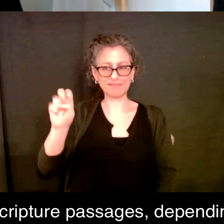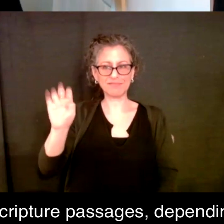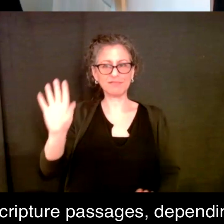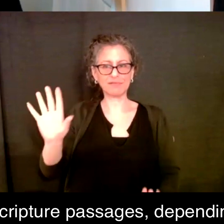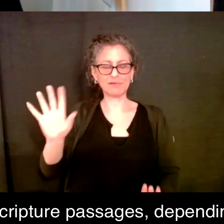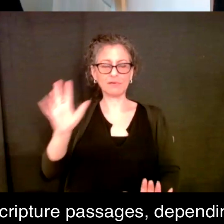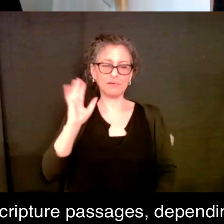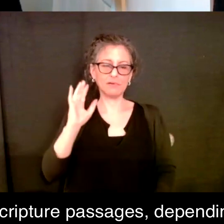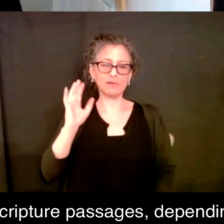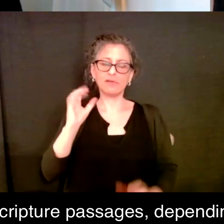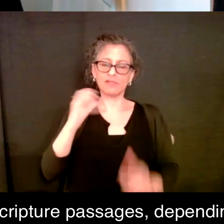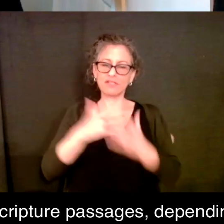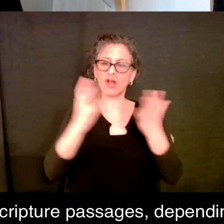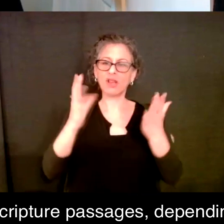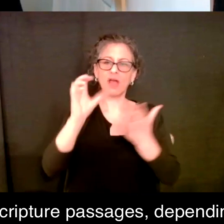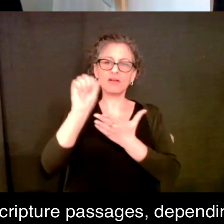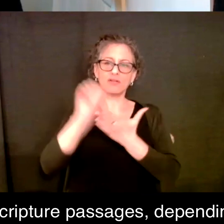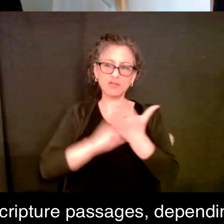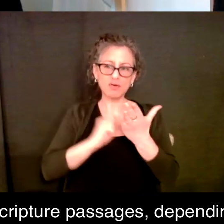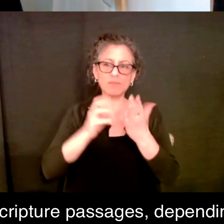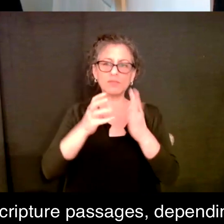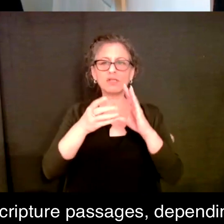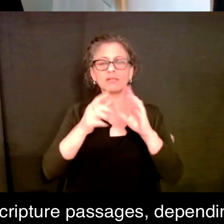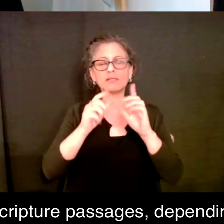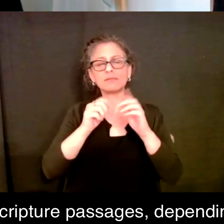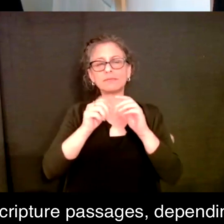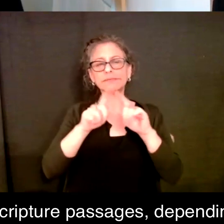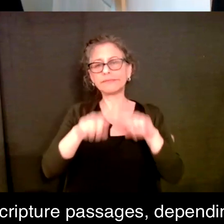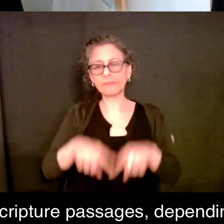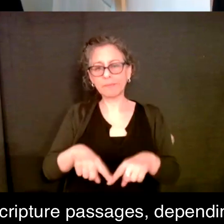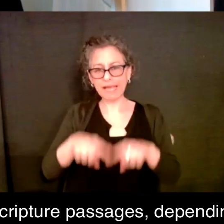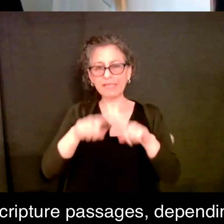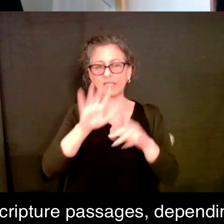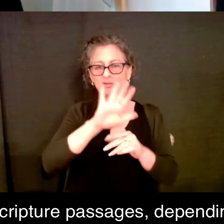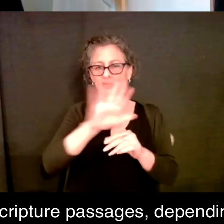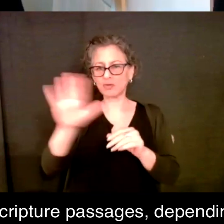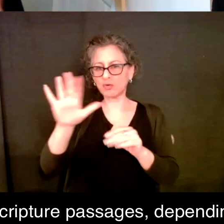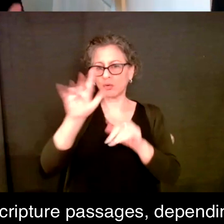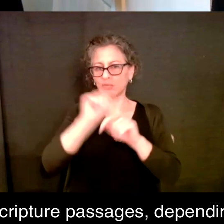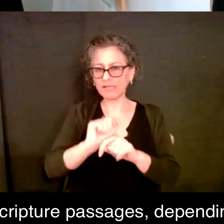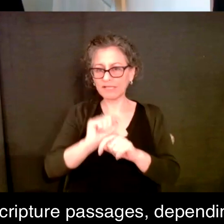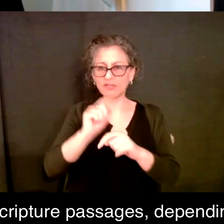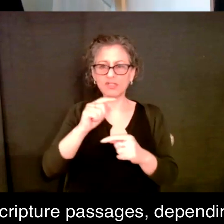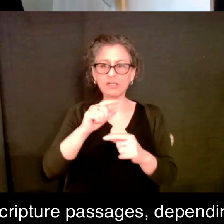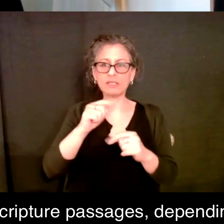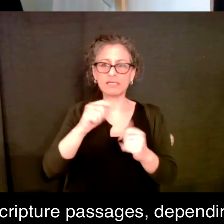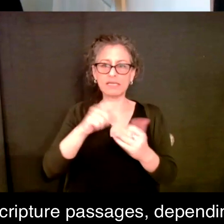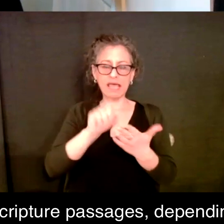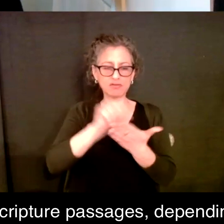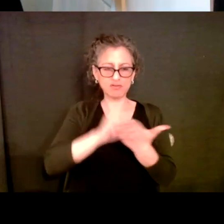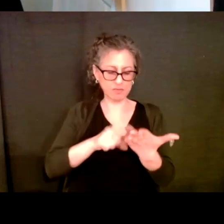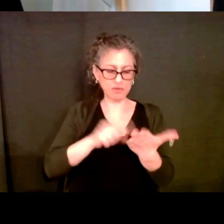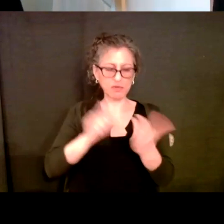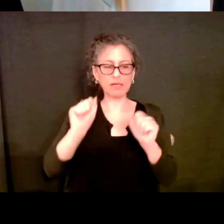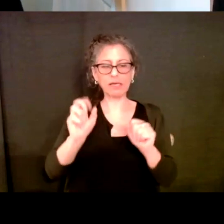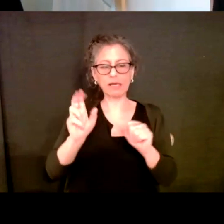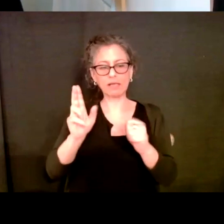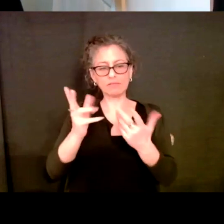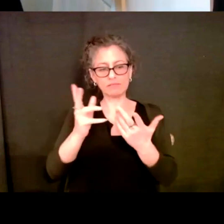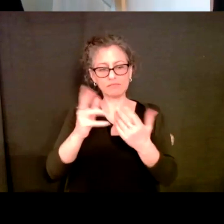of scripture passages, depending on your tradition, that can be used to also suggest that